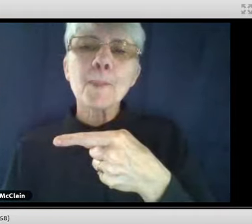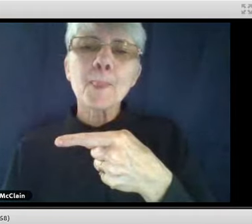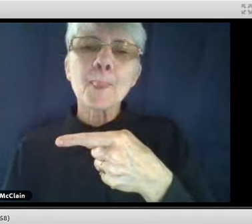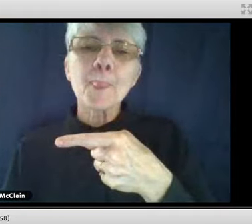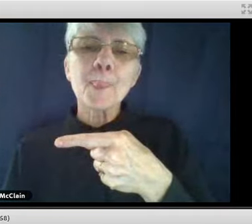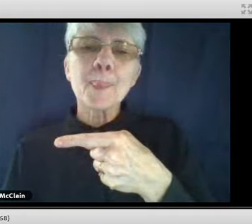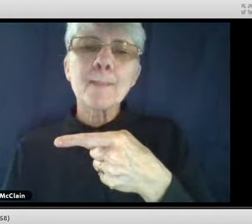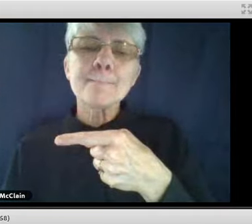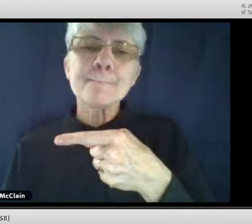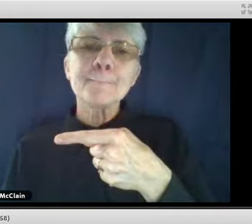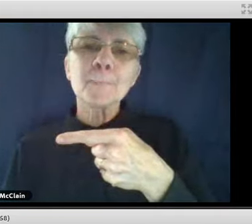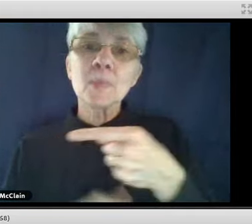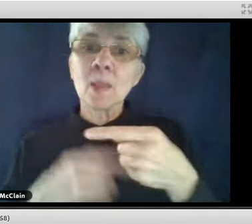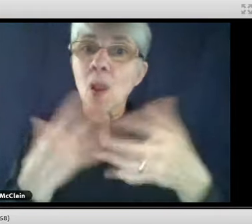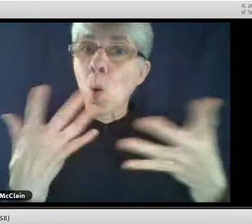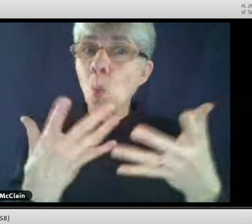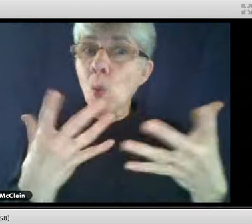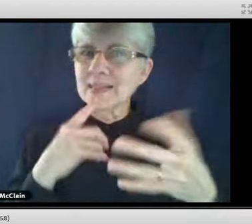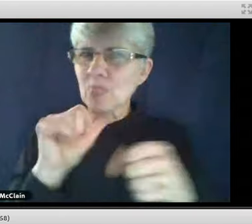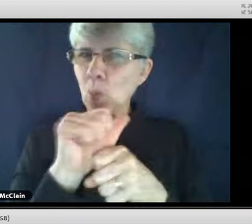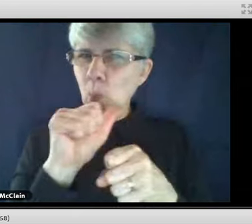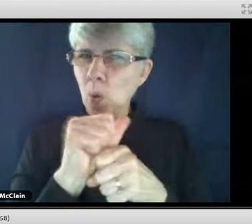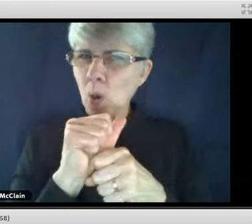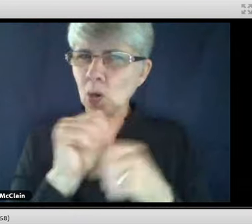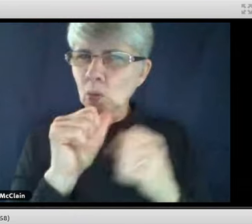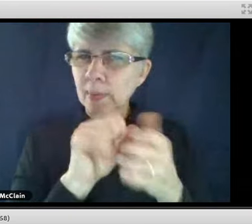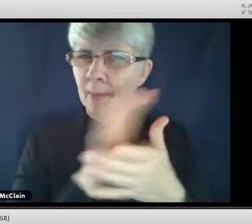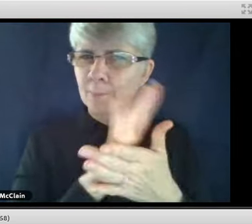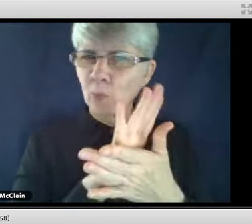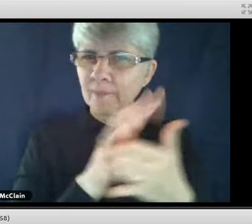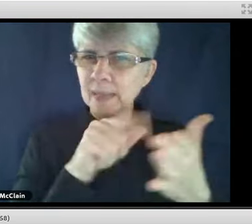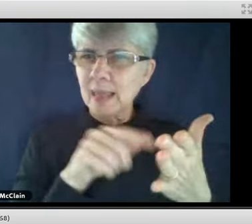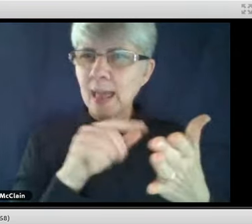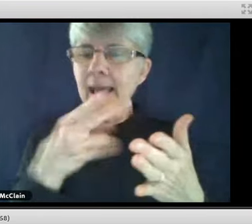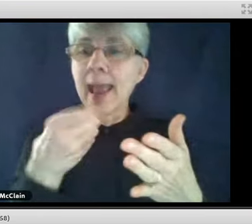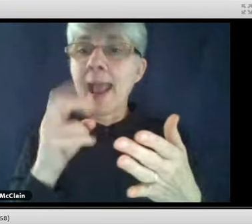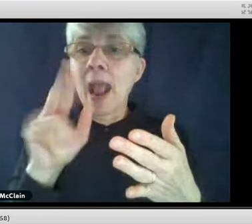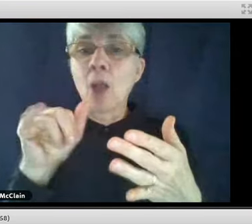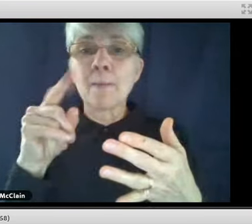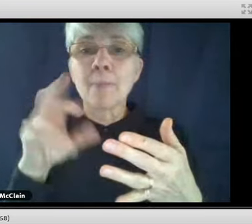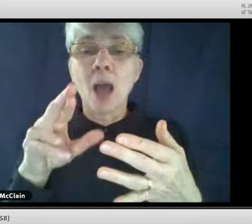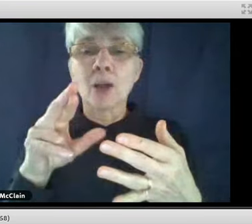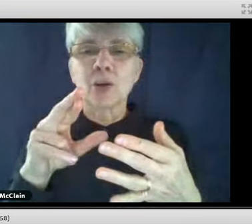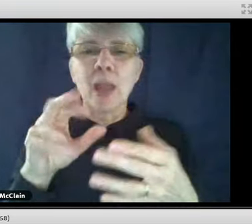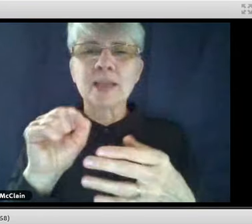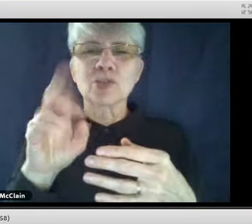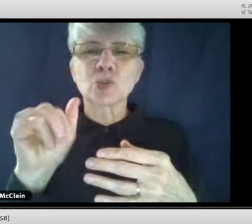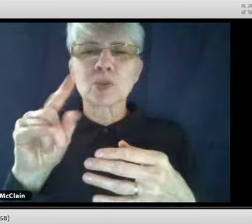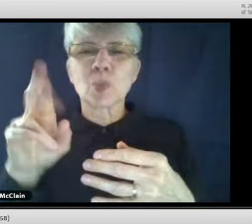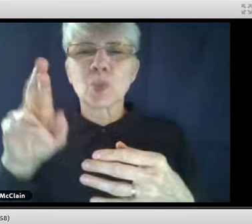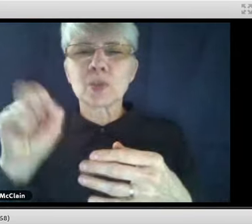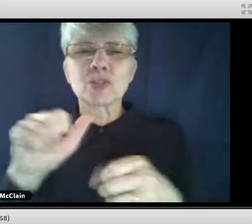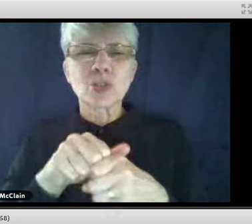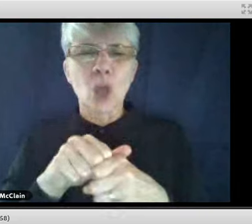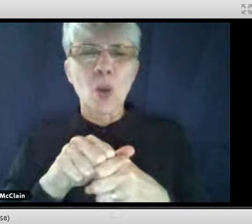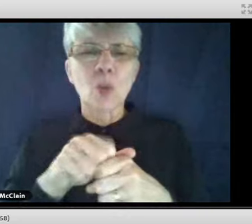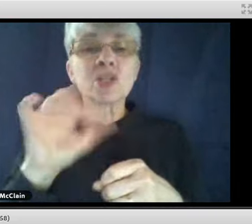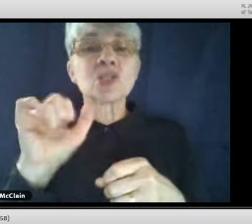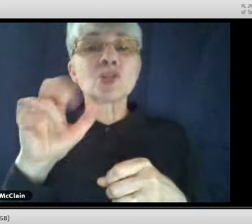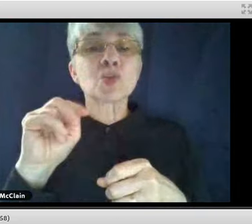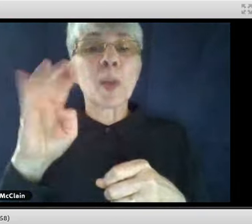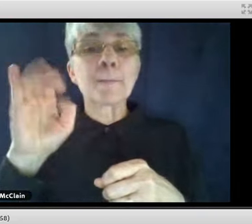So, but what is the work for the movie? Harry Potter and the Sorcerer's Stone movie, the screenplay by Stephen Kloves. It's